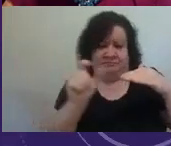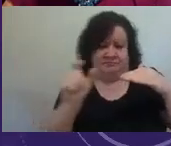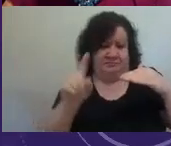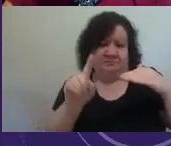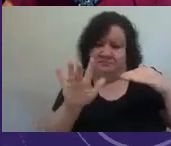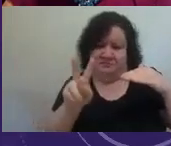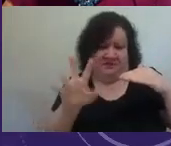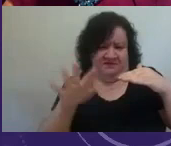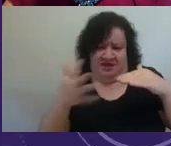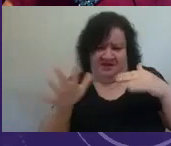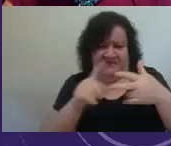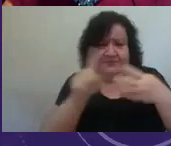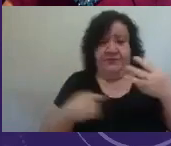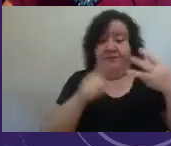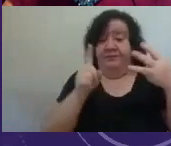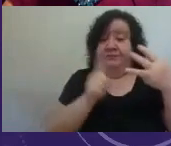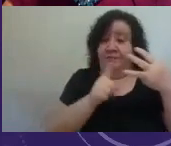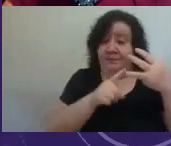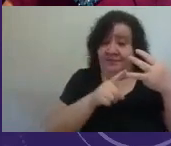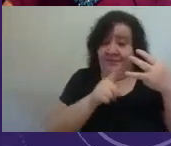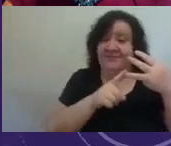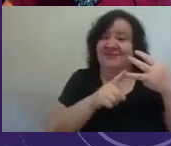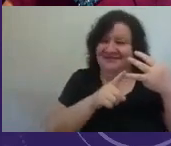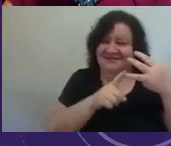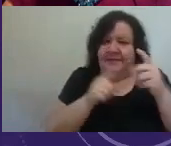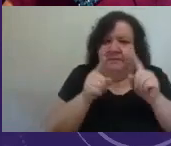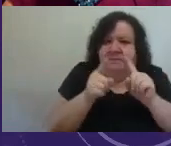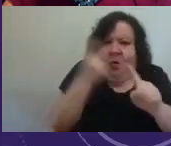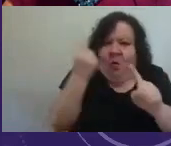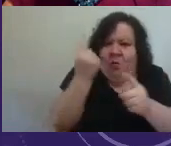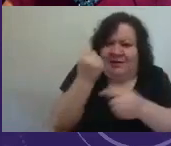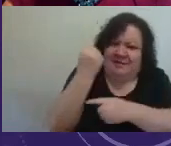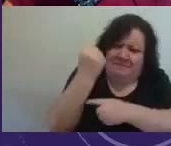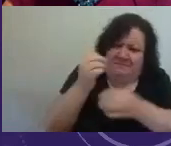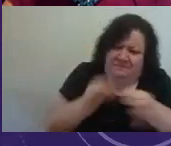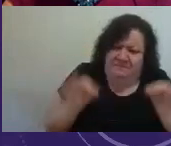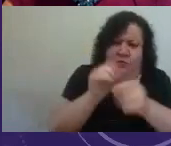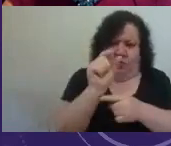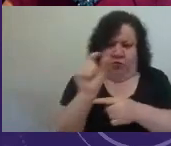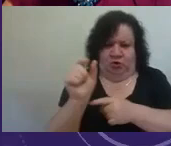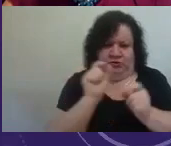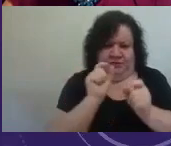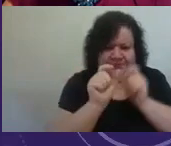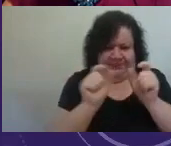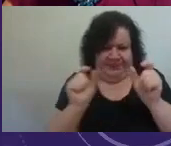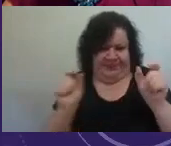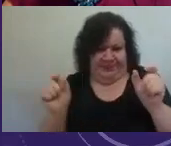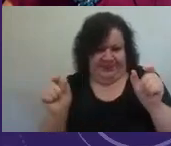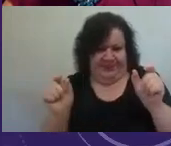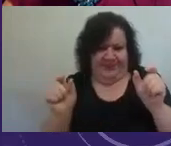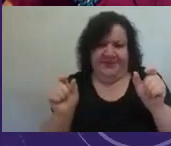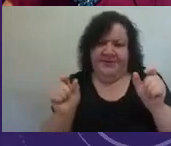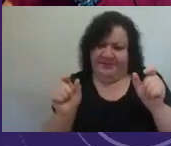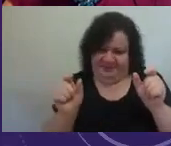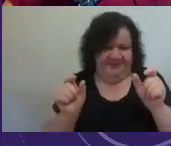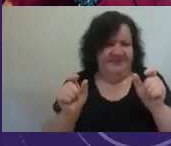provides you with an opportunity to share more about your organization. So as again, repeating